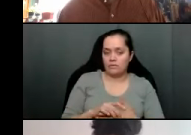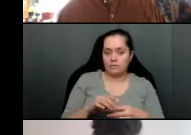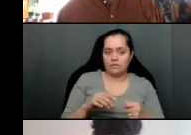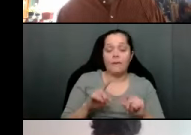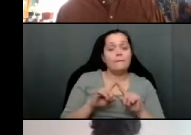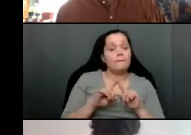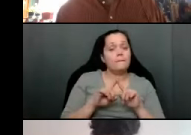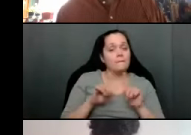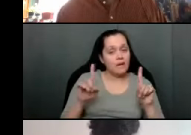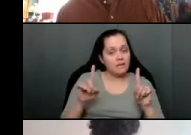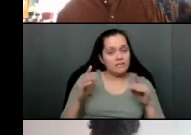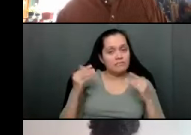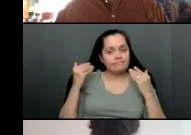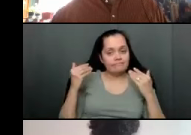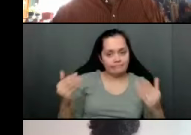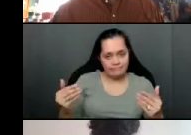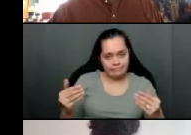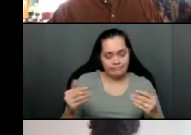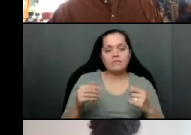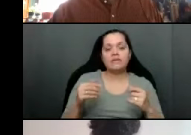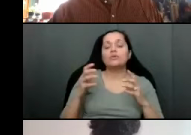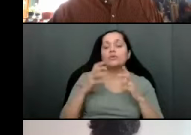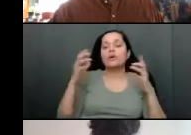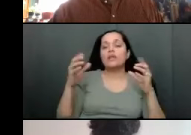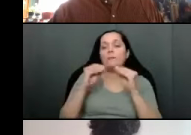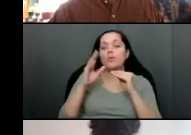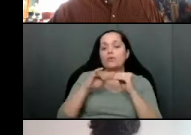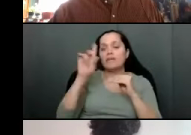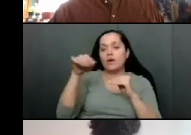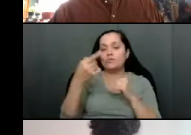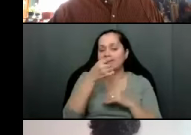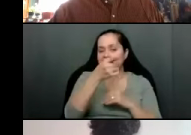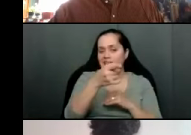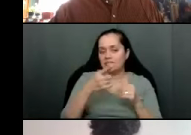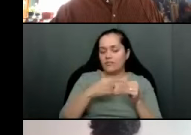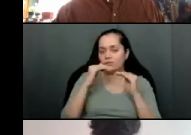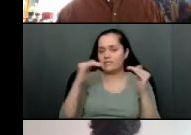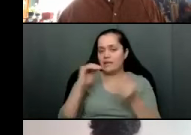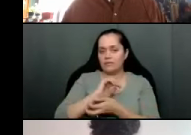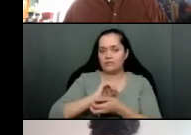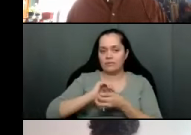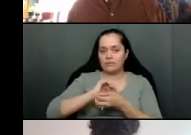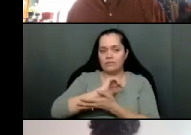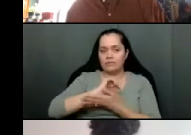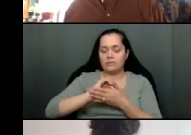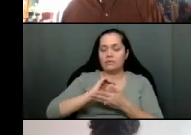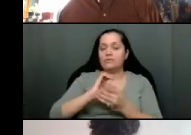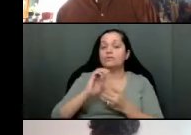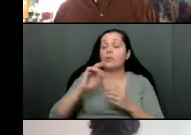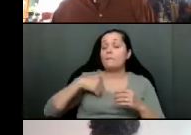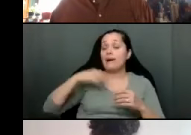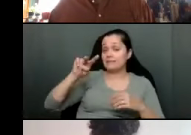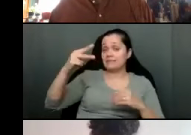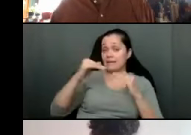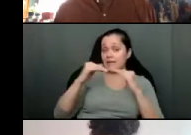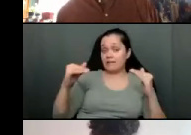But we go on. We do a lot more than just this first level. So my second level